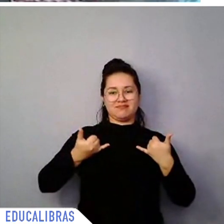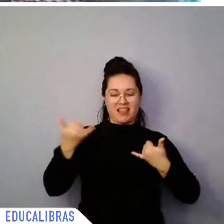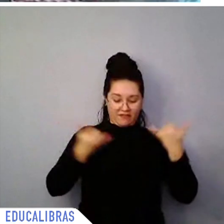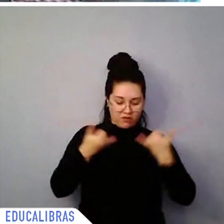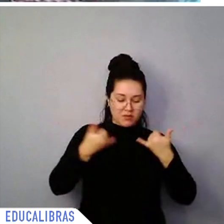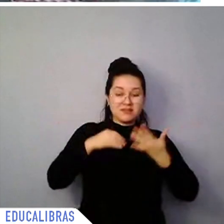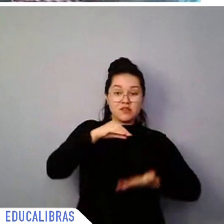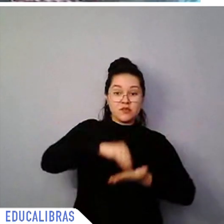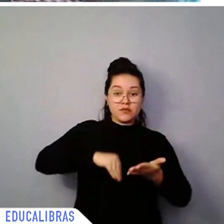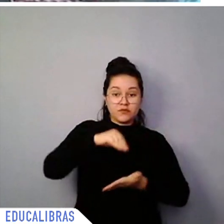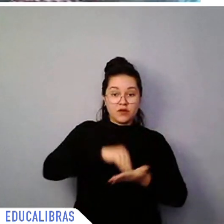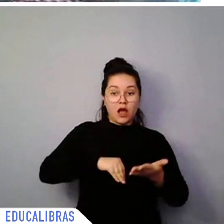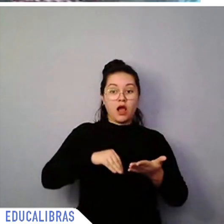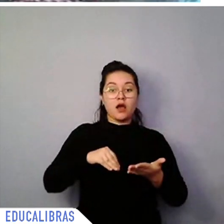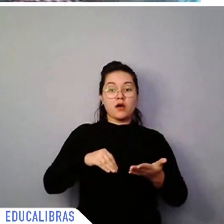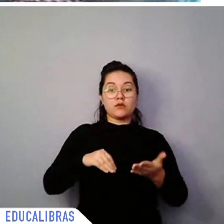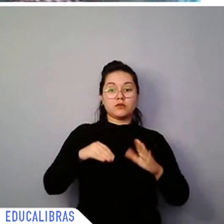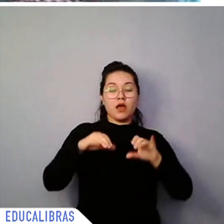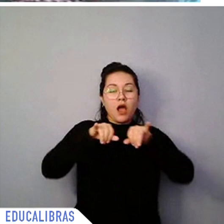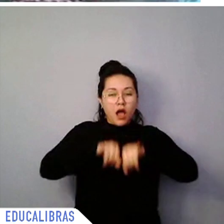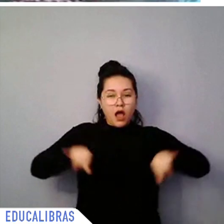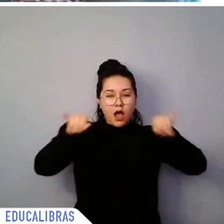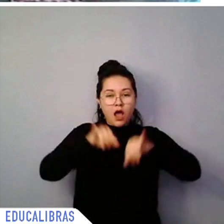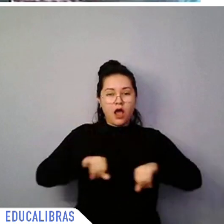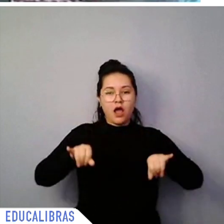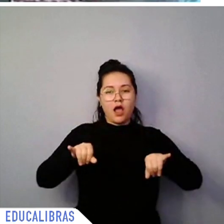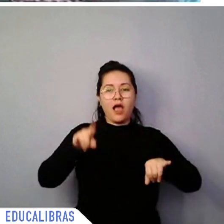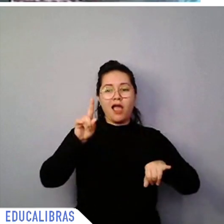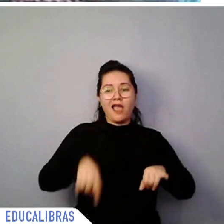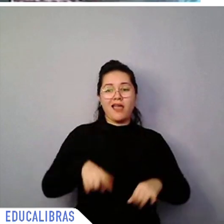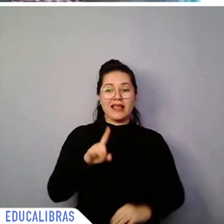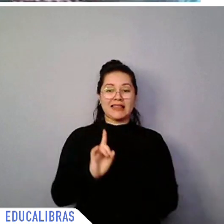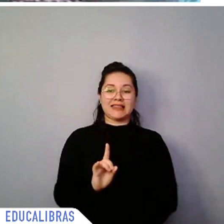learned, how misinformation and massive